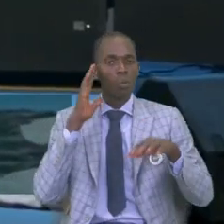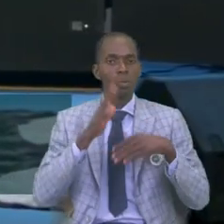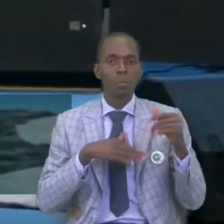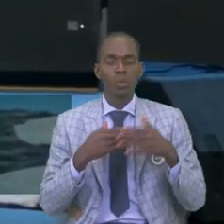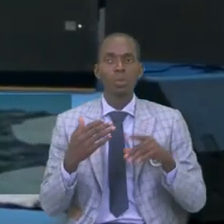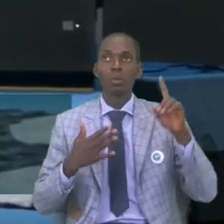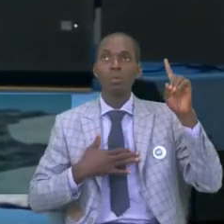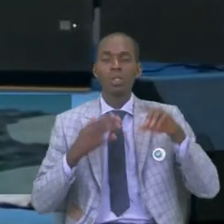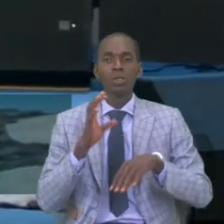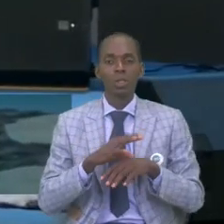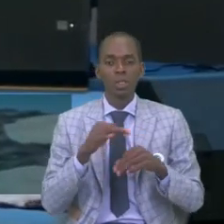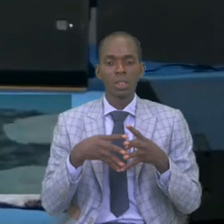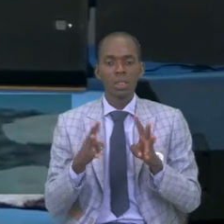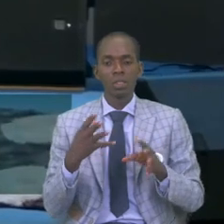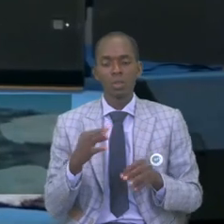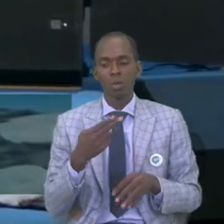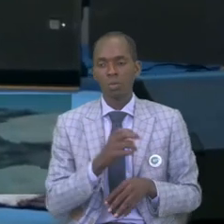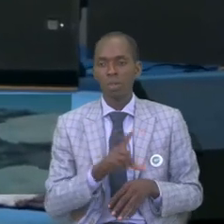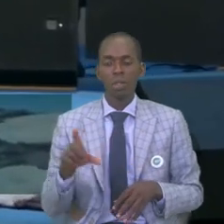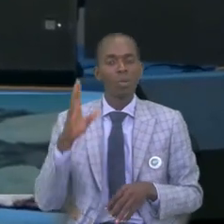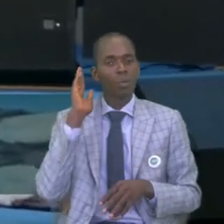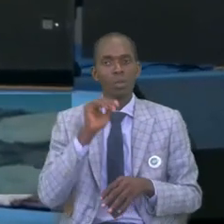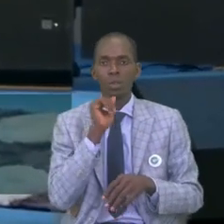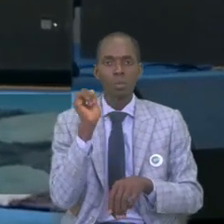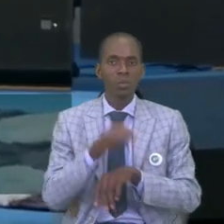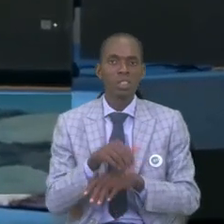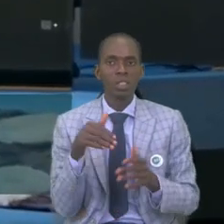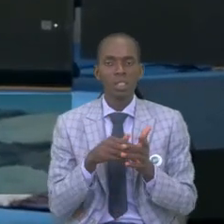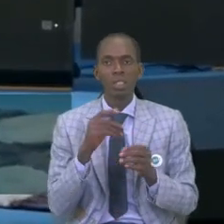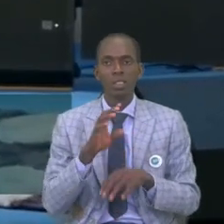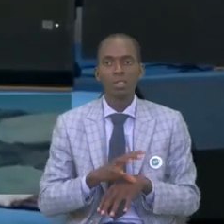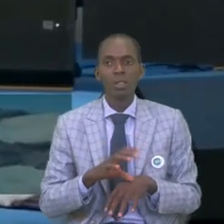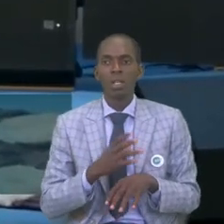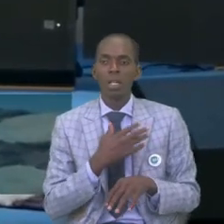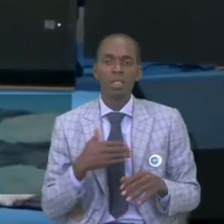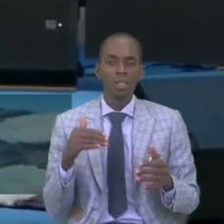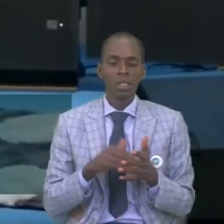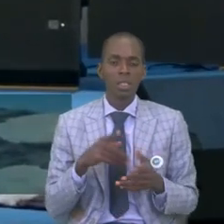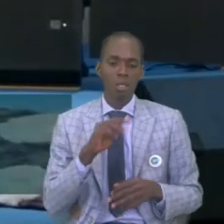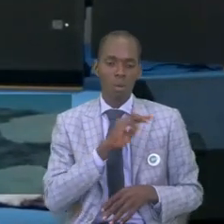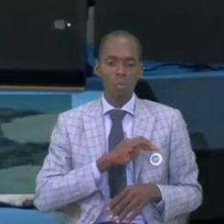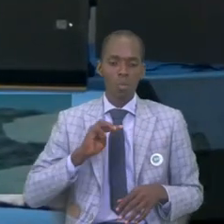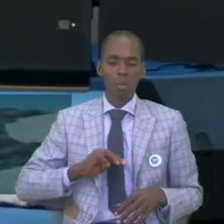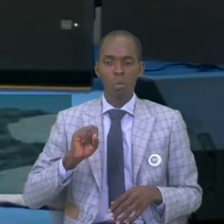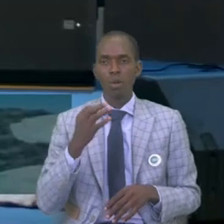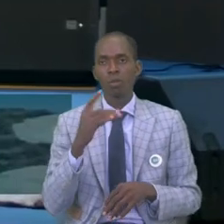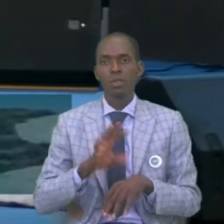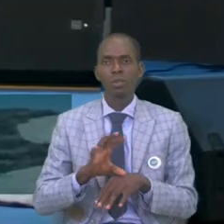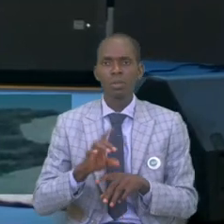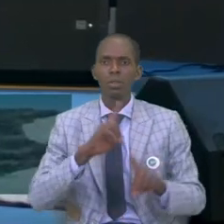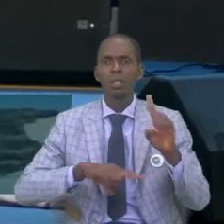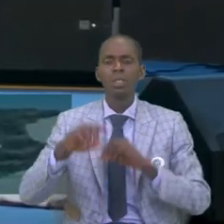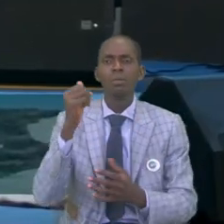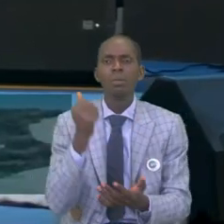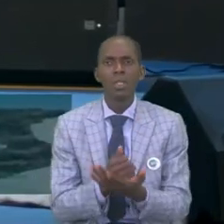shall not prevail against the church and against the members of the church. The gates